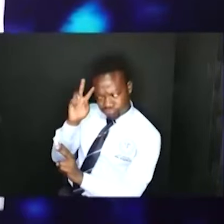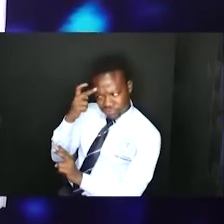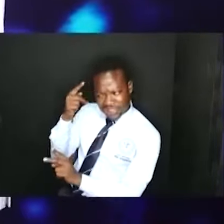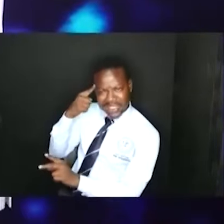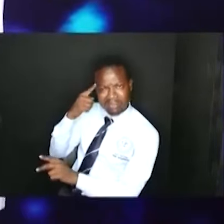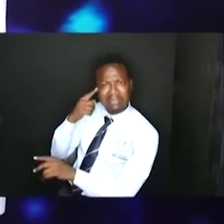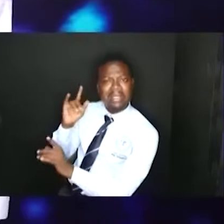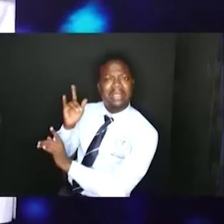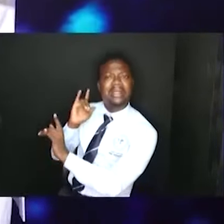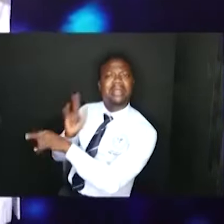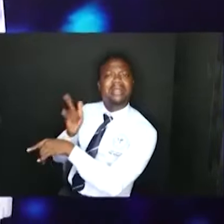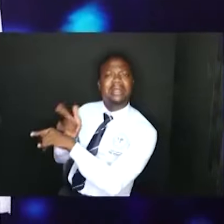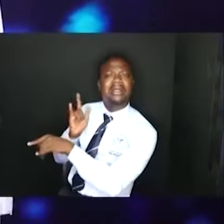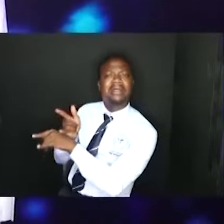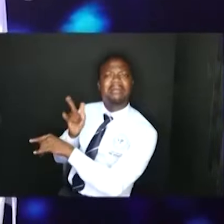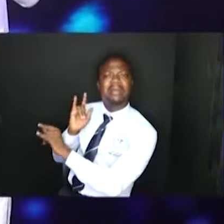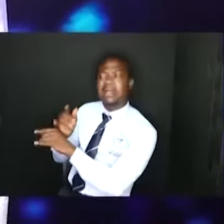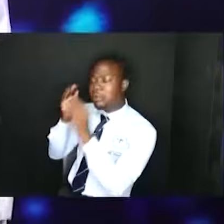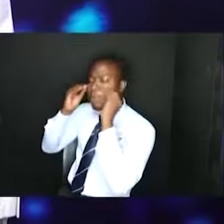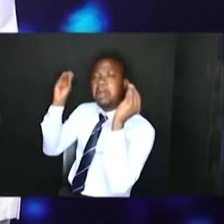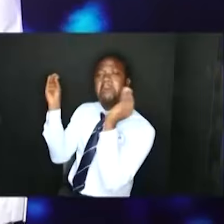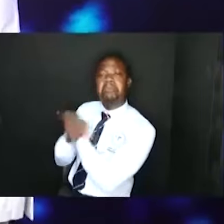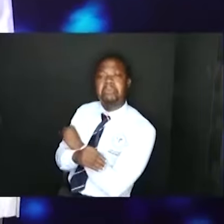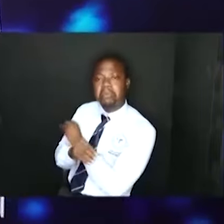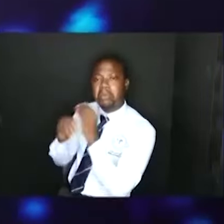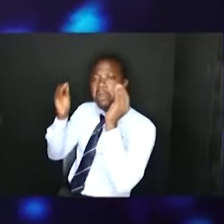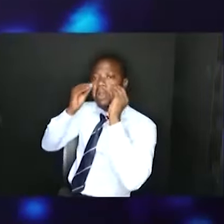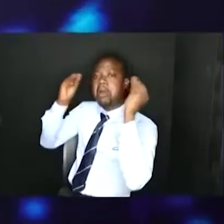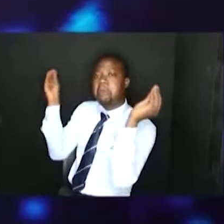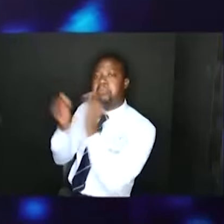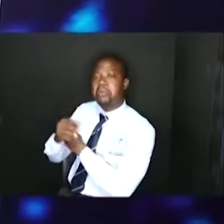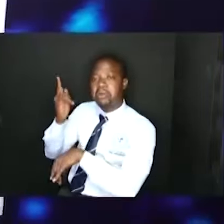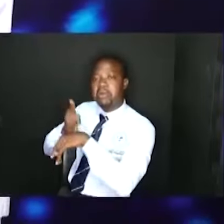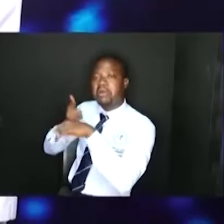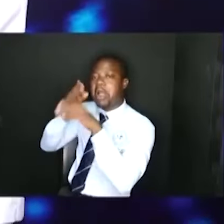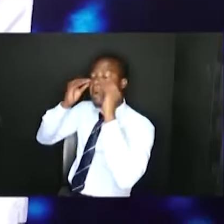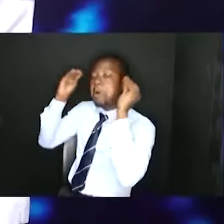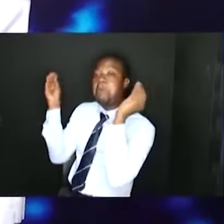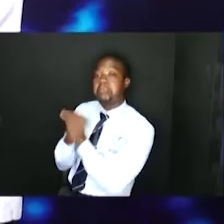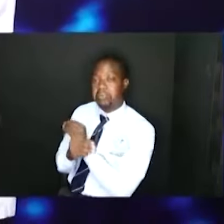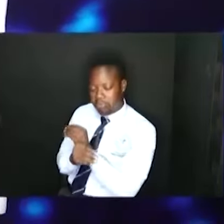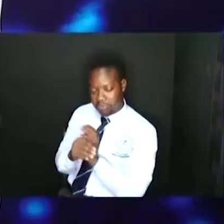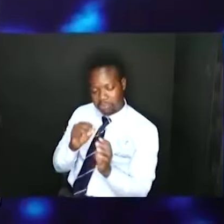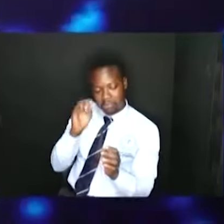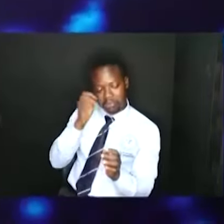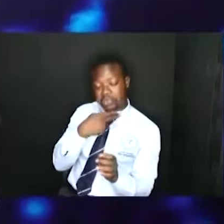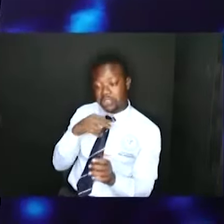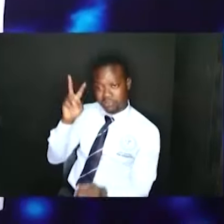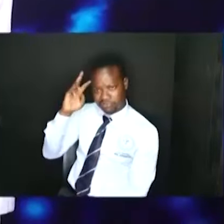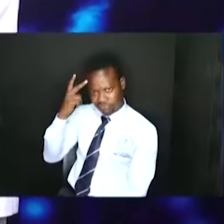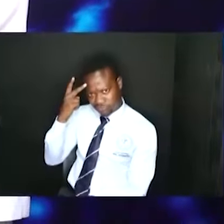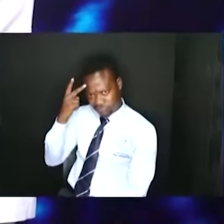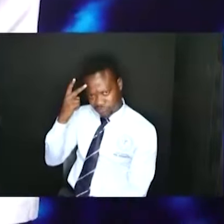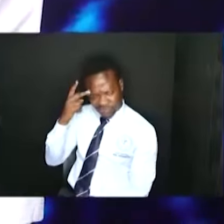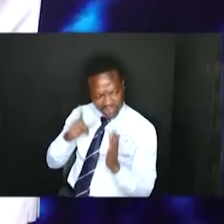wonte enti Eli bu no se osabofo. Let's move on. Yet waso and said